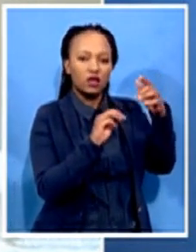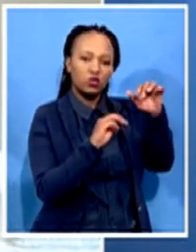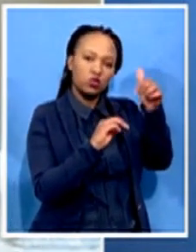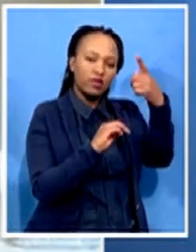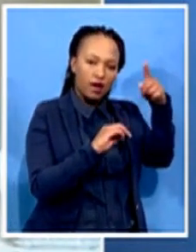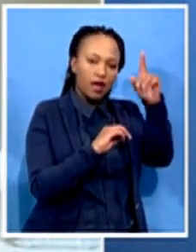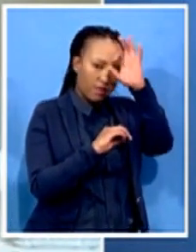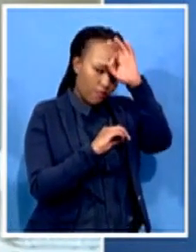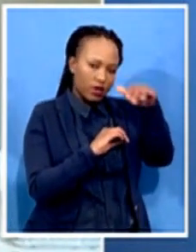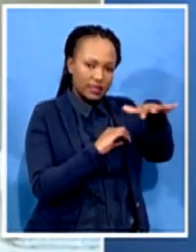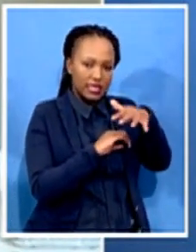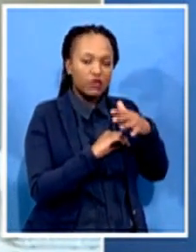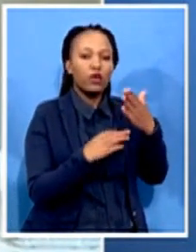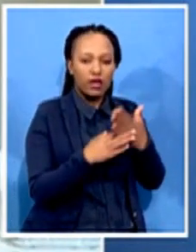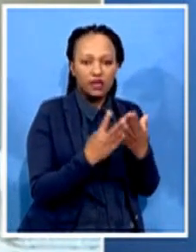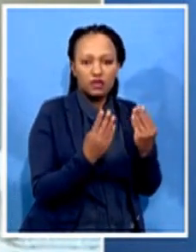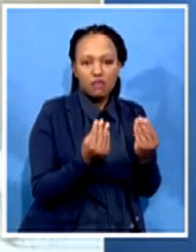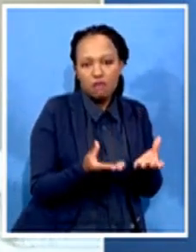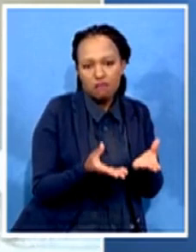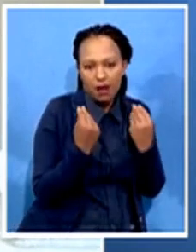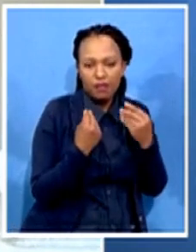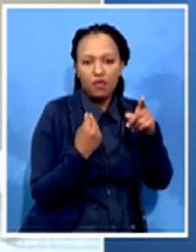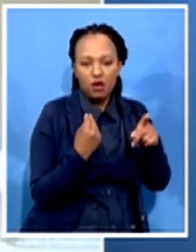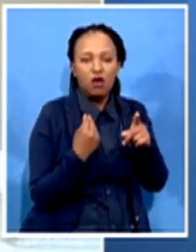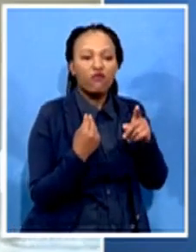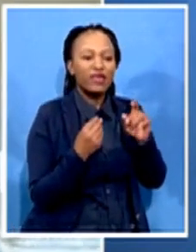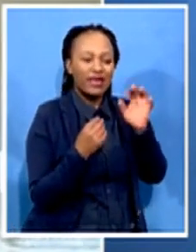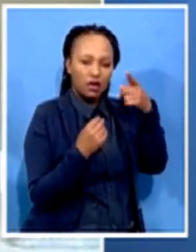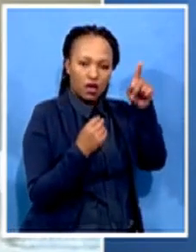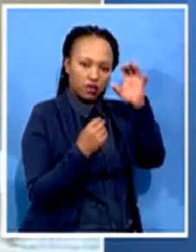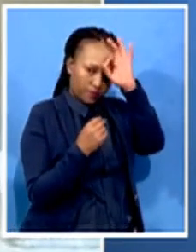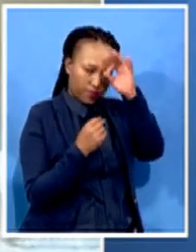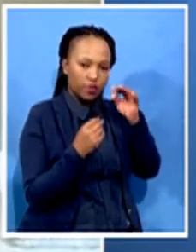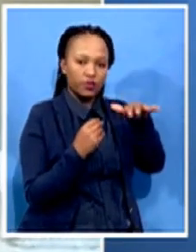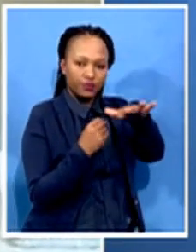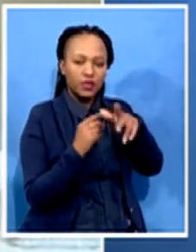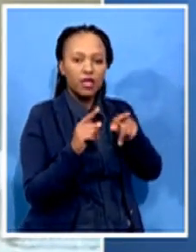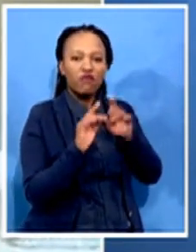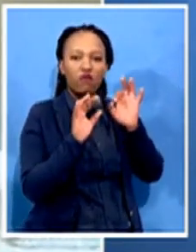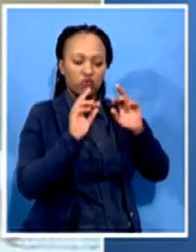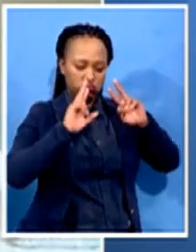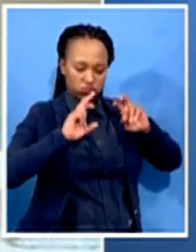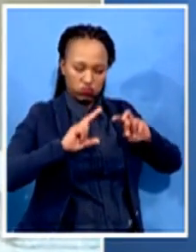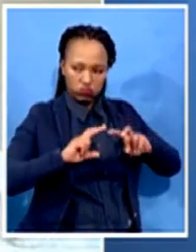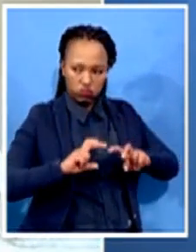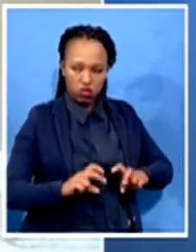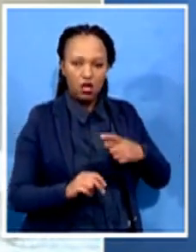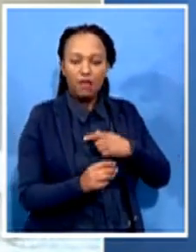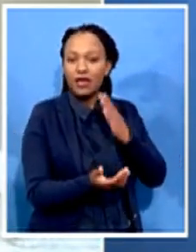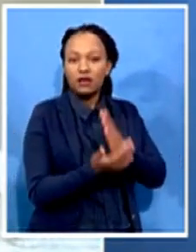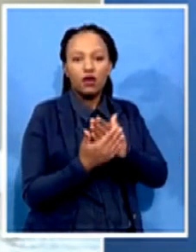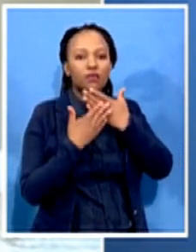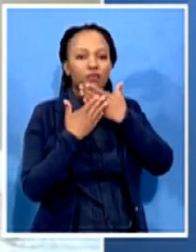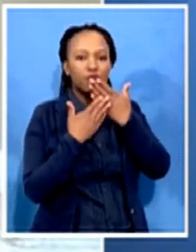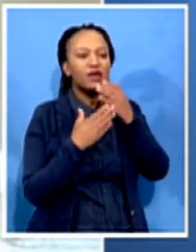the Littleton police station for official investigation. There's no doubt that they have transgressed quite a number of laws, and